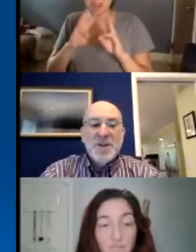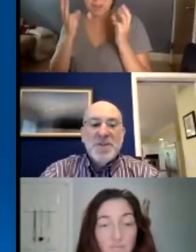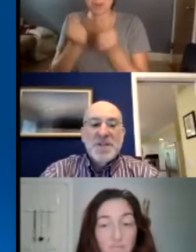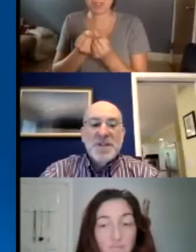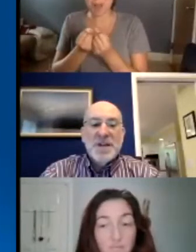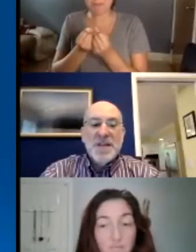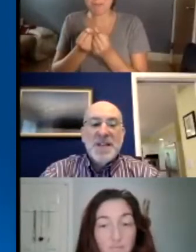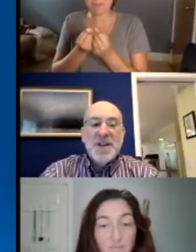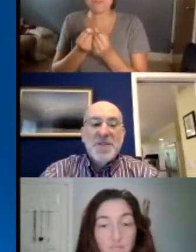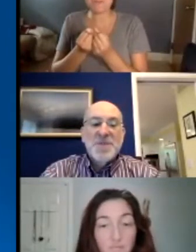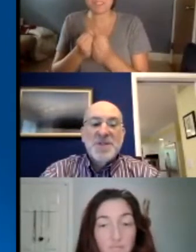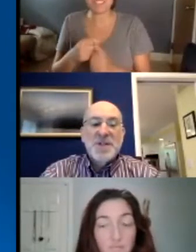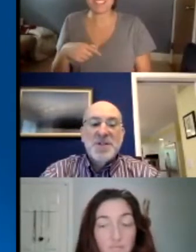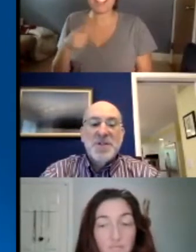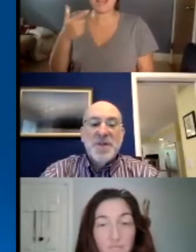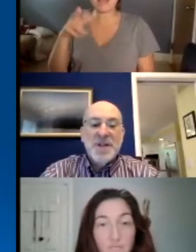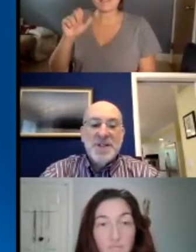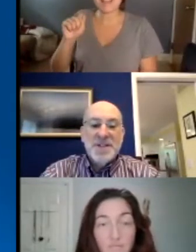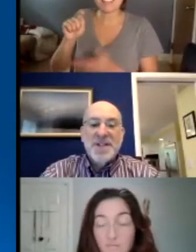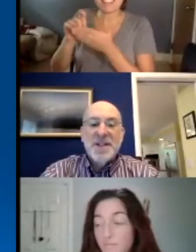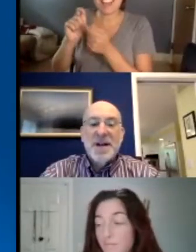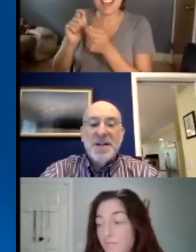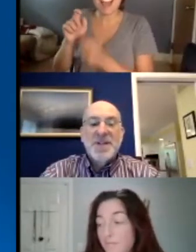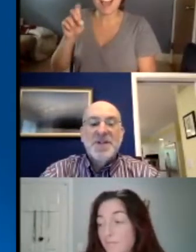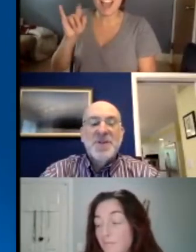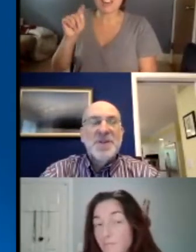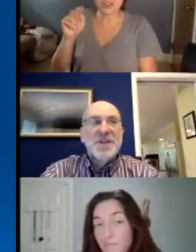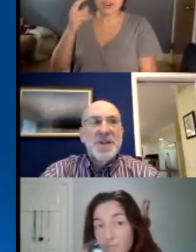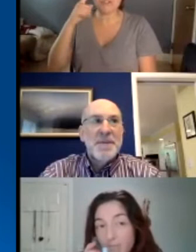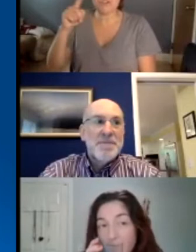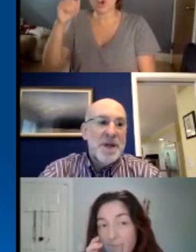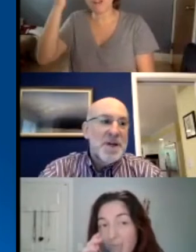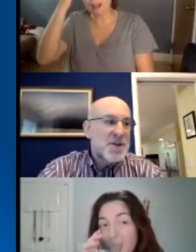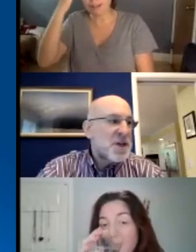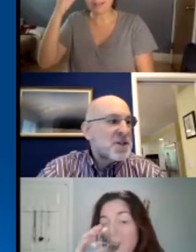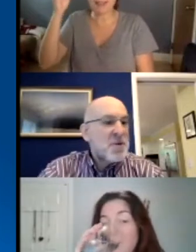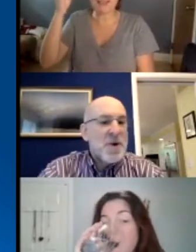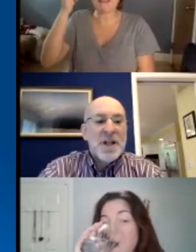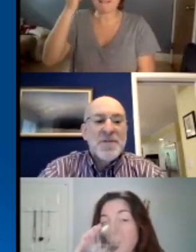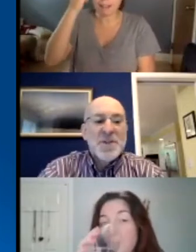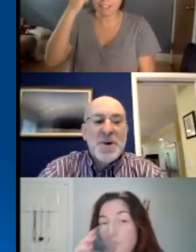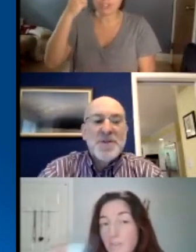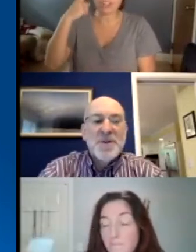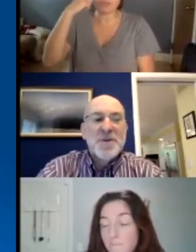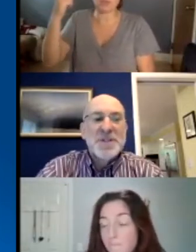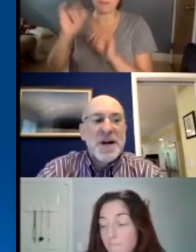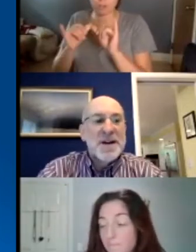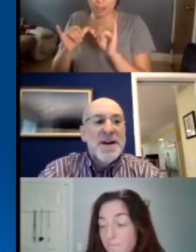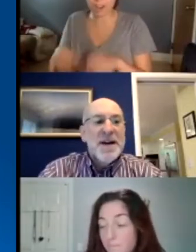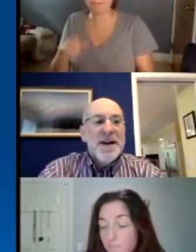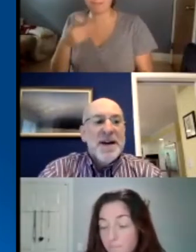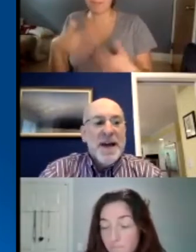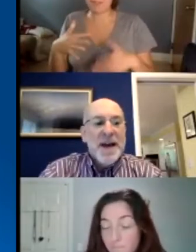and served as a guest editor for a special issue of Consciousness and Cognition on Dream Engineering. So she has quite a lot of experience for a